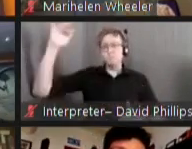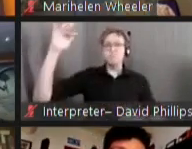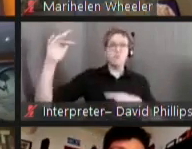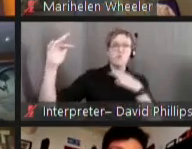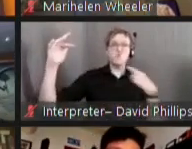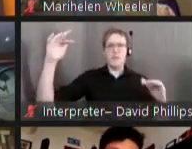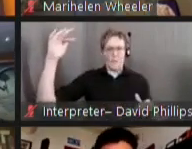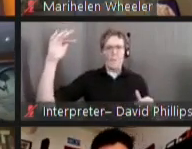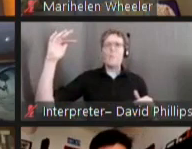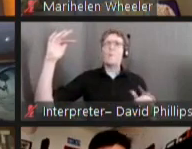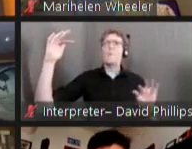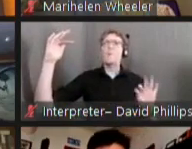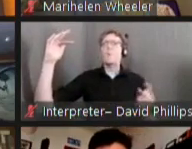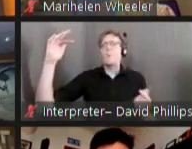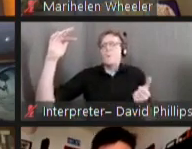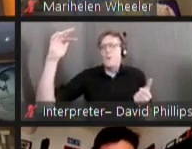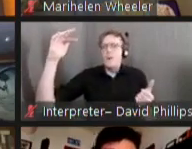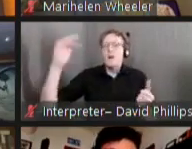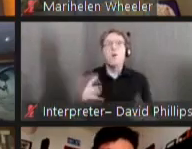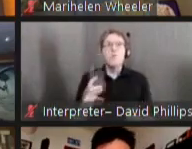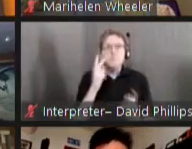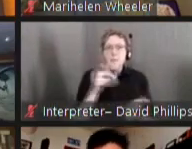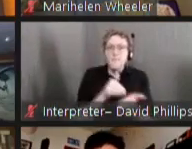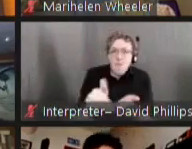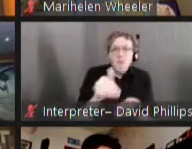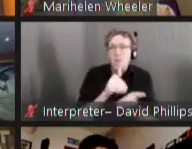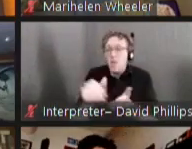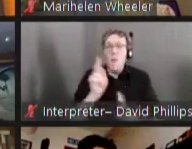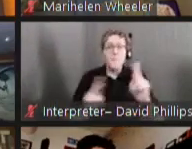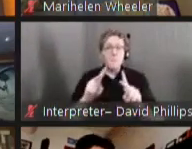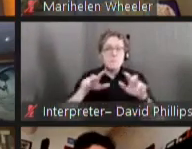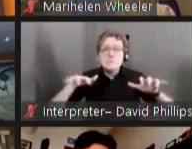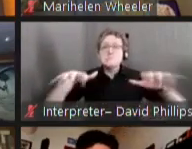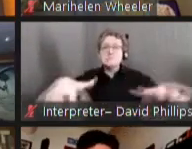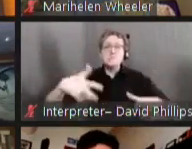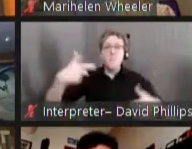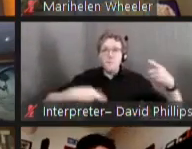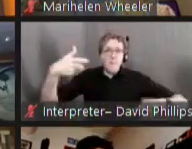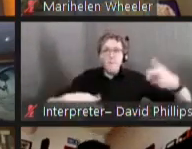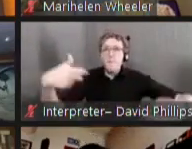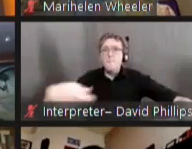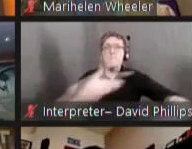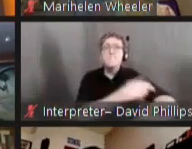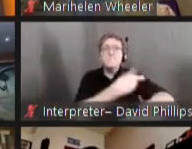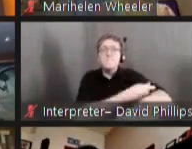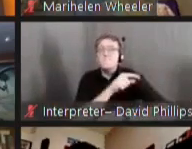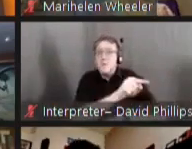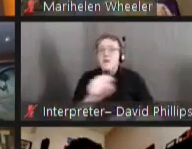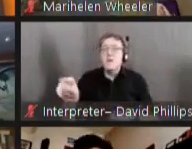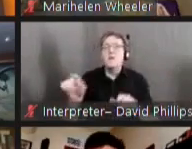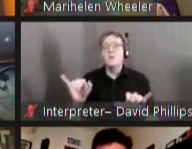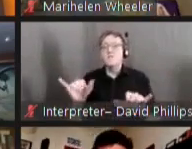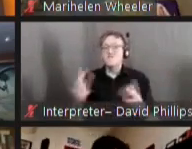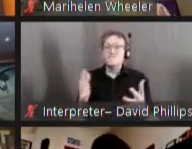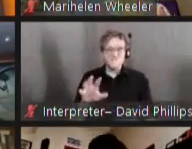are seeing, excuse me, millions and millions of people getting these vaccines and staying safe. As was said earlier, most people in our local